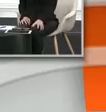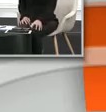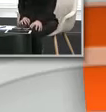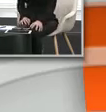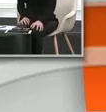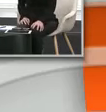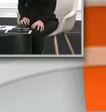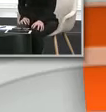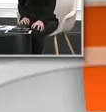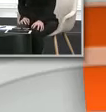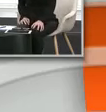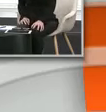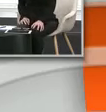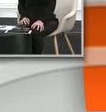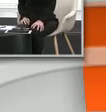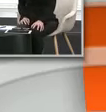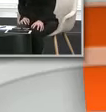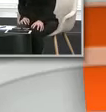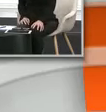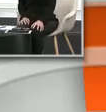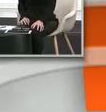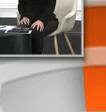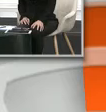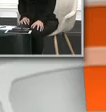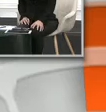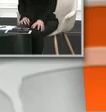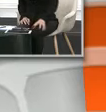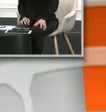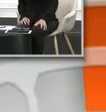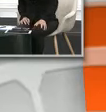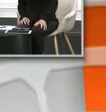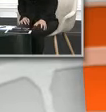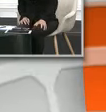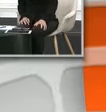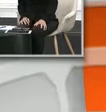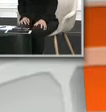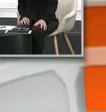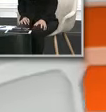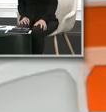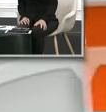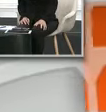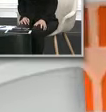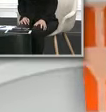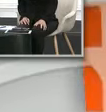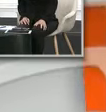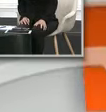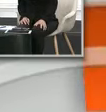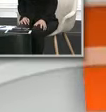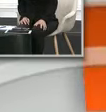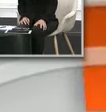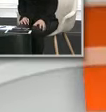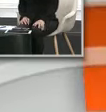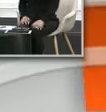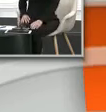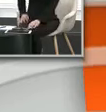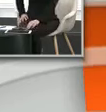any move after listening to the vote in the parliament. And according to the